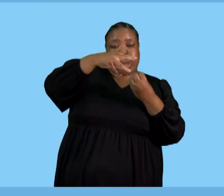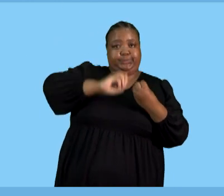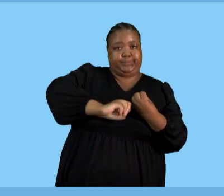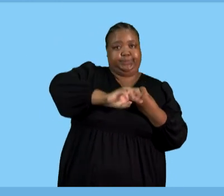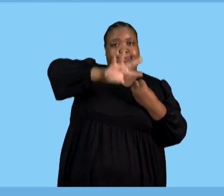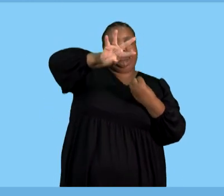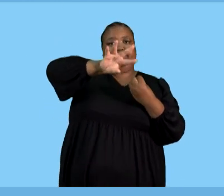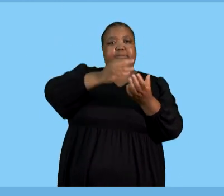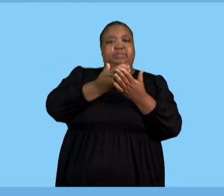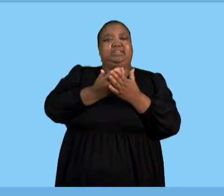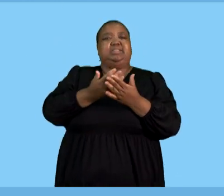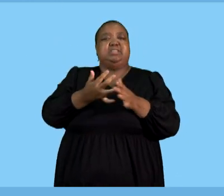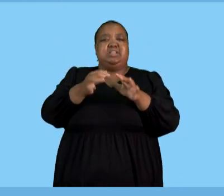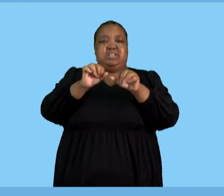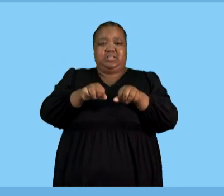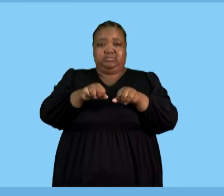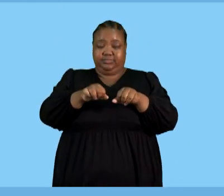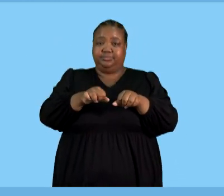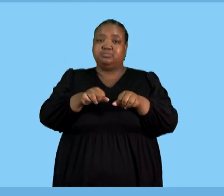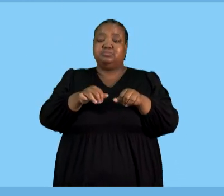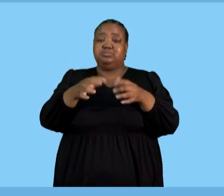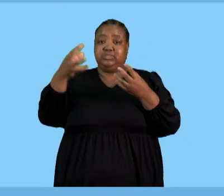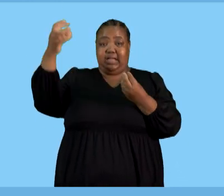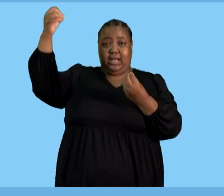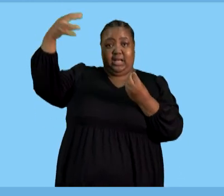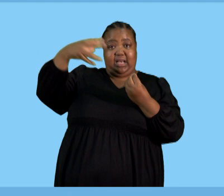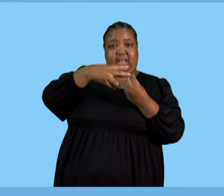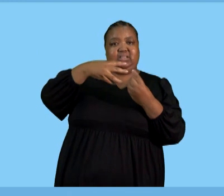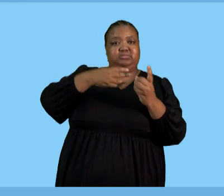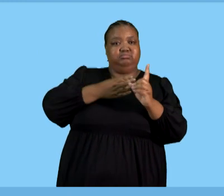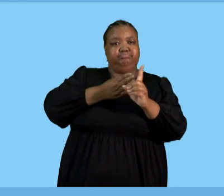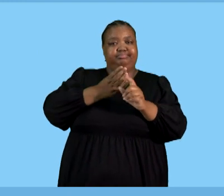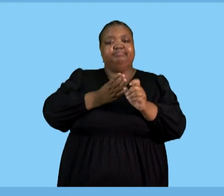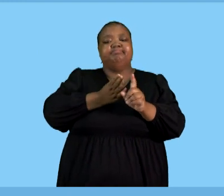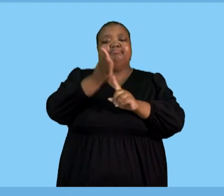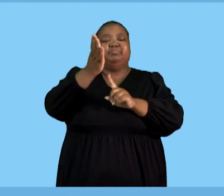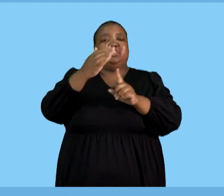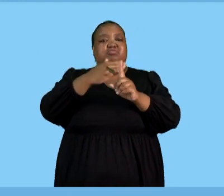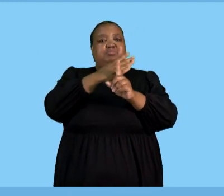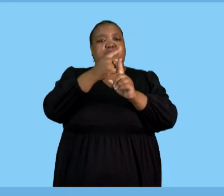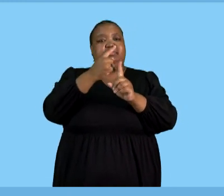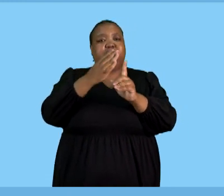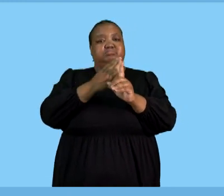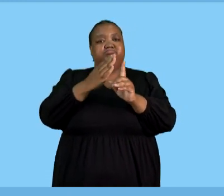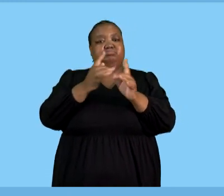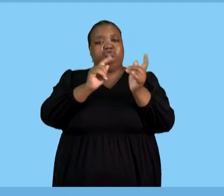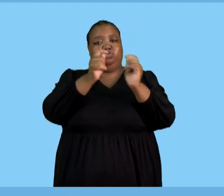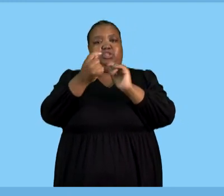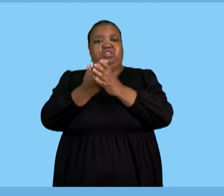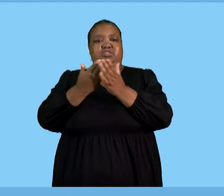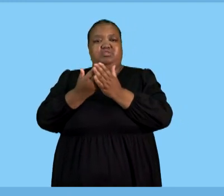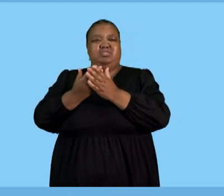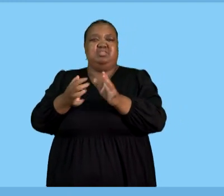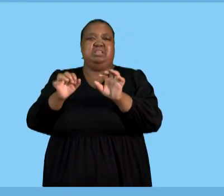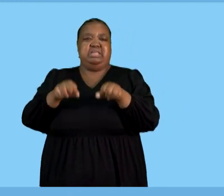and then when light strikes a reflective surface, it can change direction, as we can see from the picture. When the light